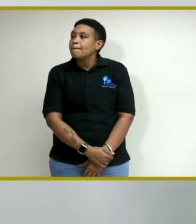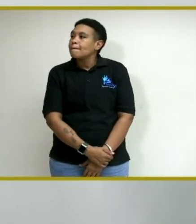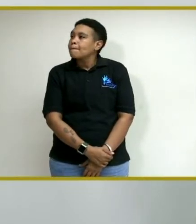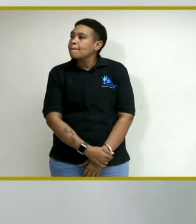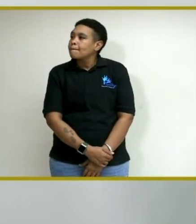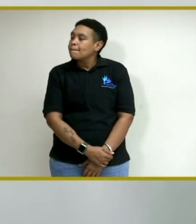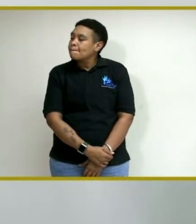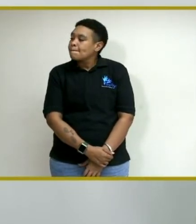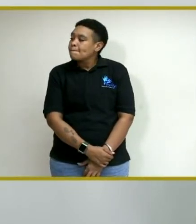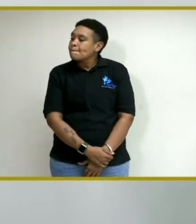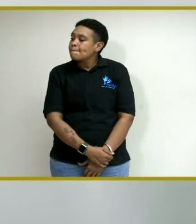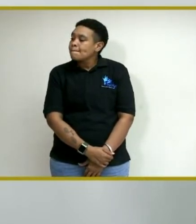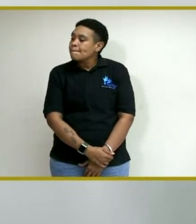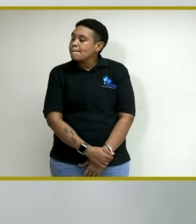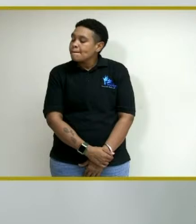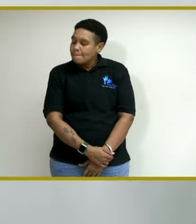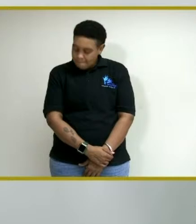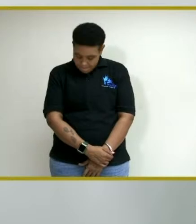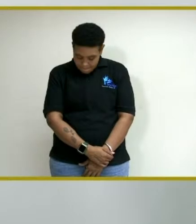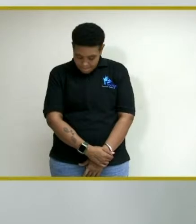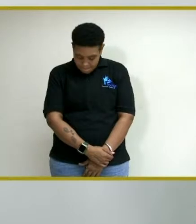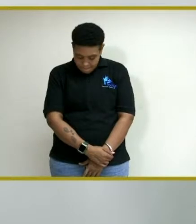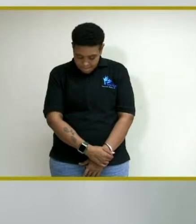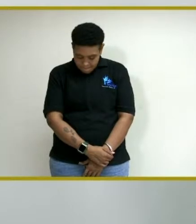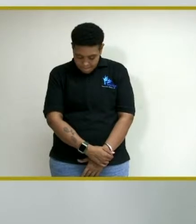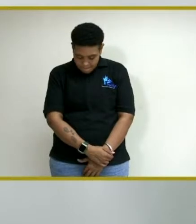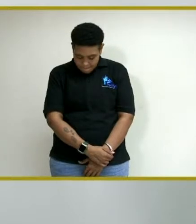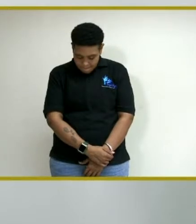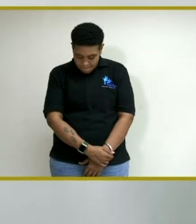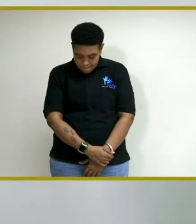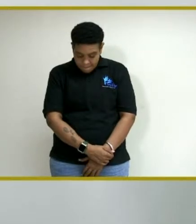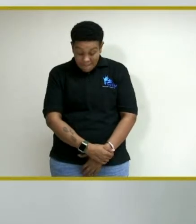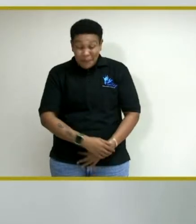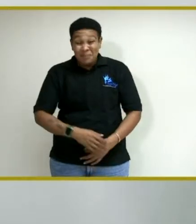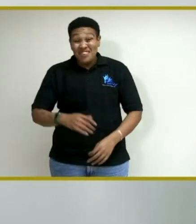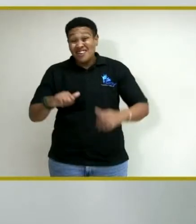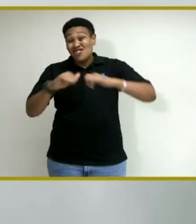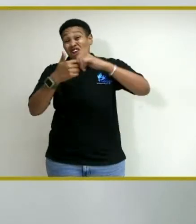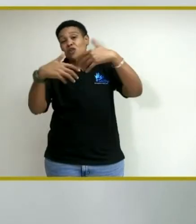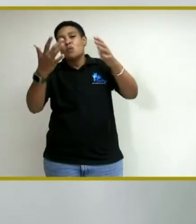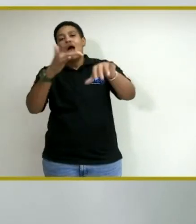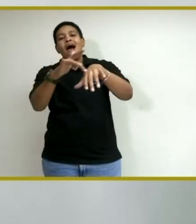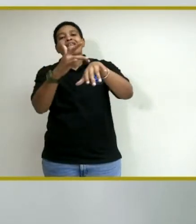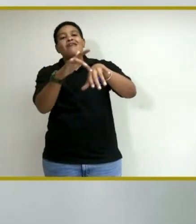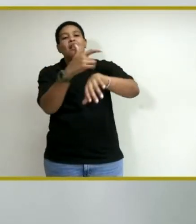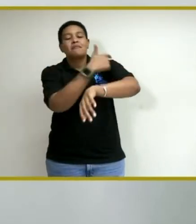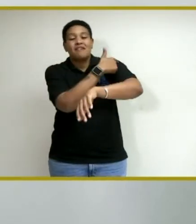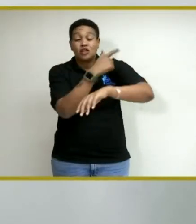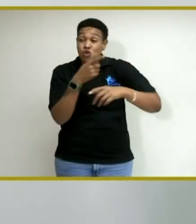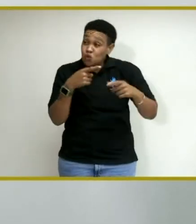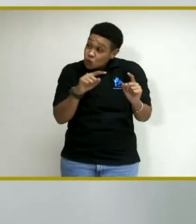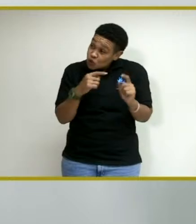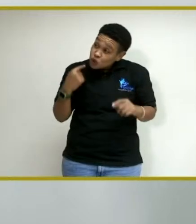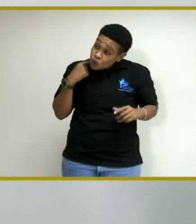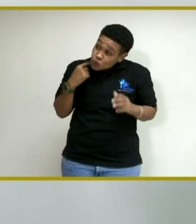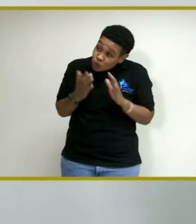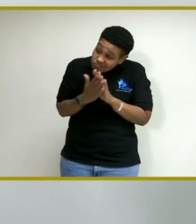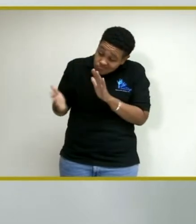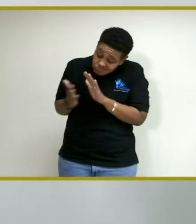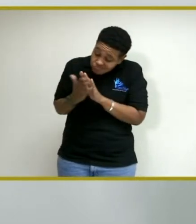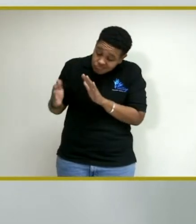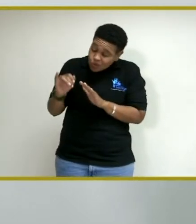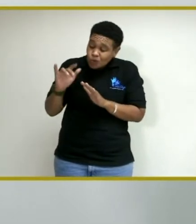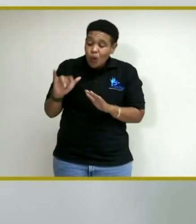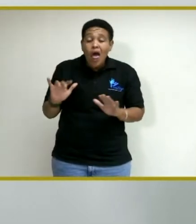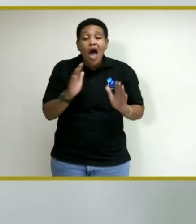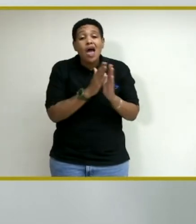ago that during the course of June, maybe over into July, we hope not into July, but possibly over into